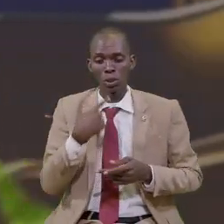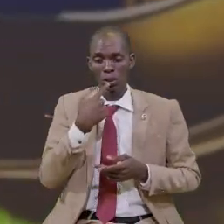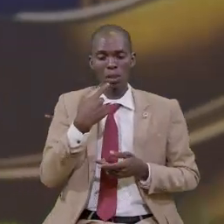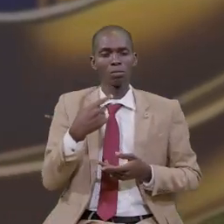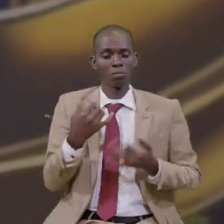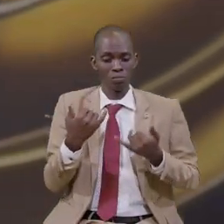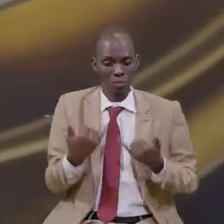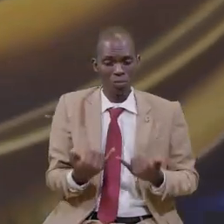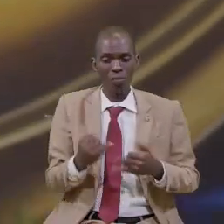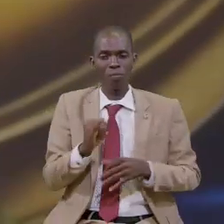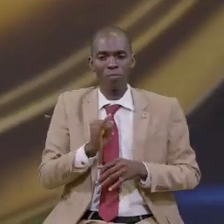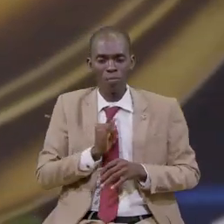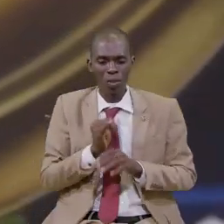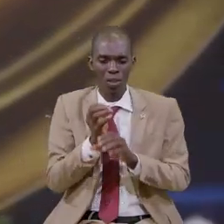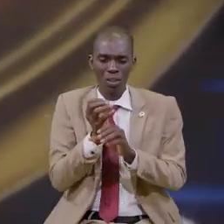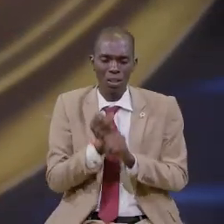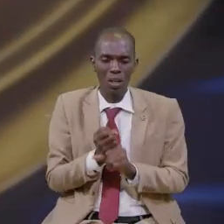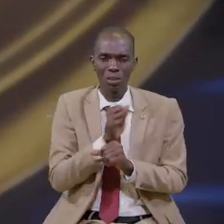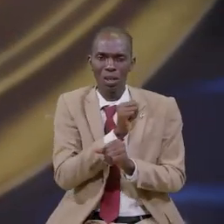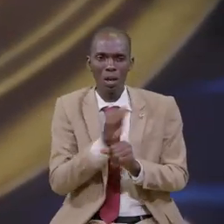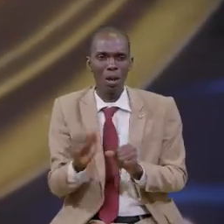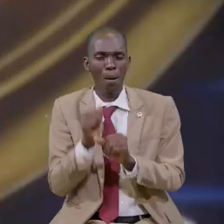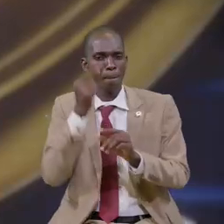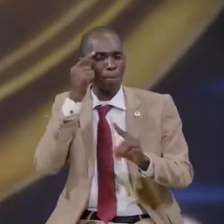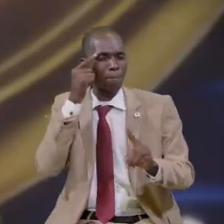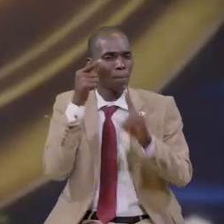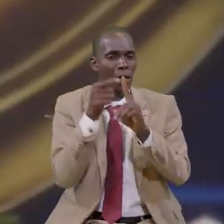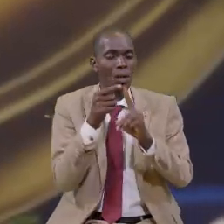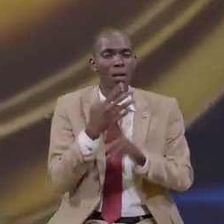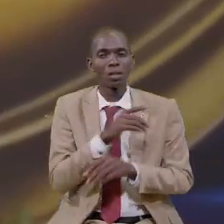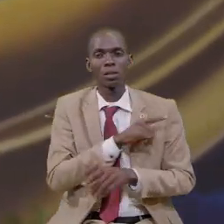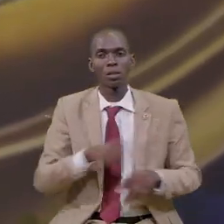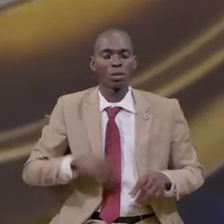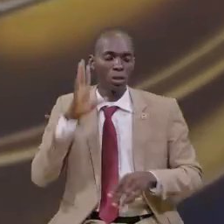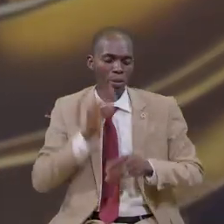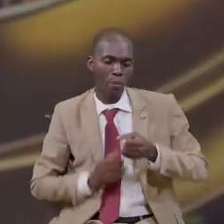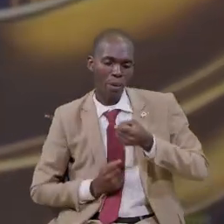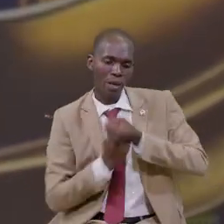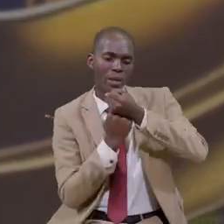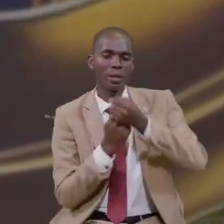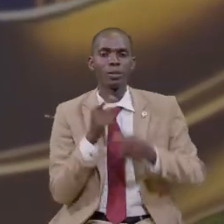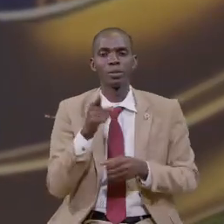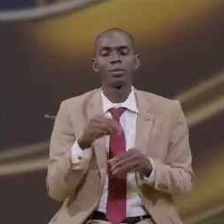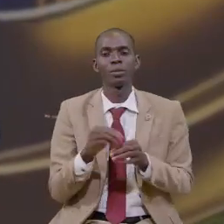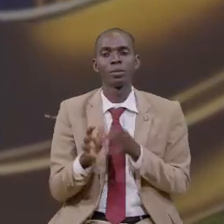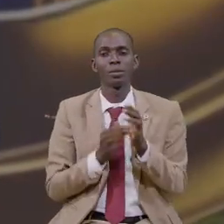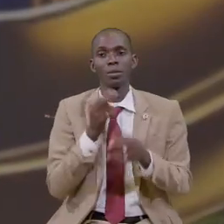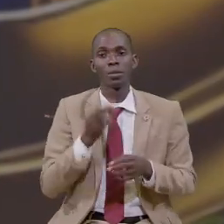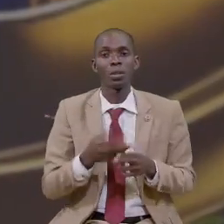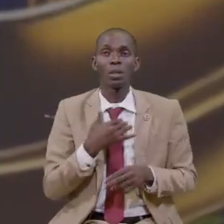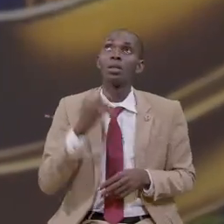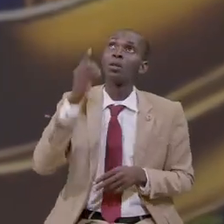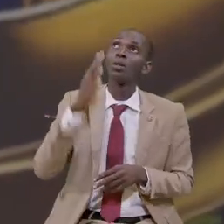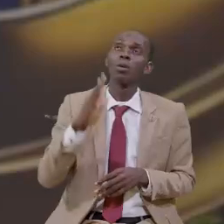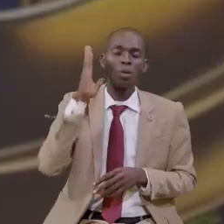a priority. And the Lord will back you up. Amen. And God will